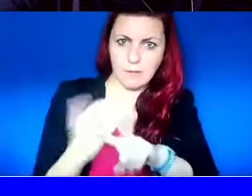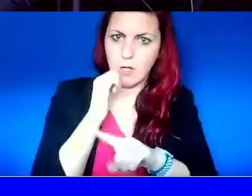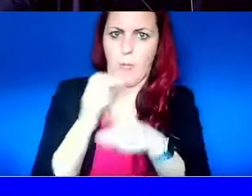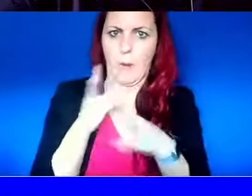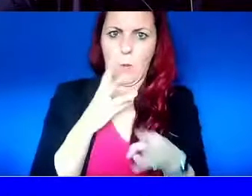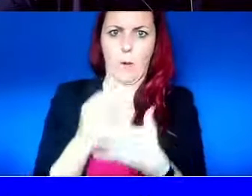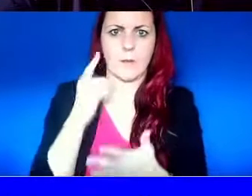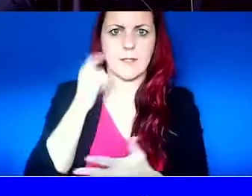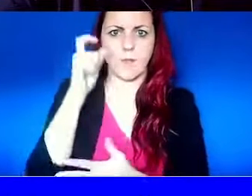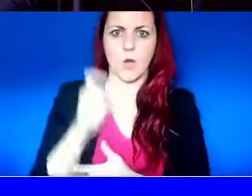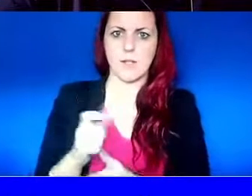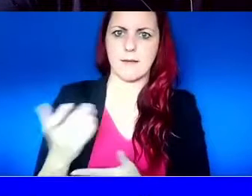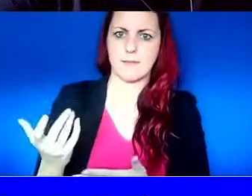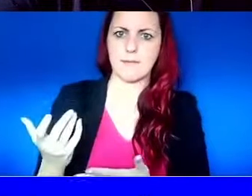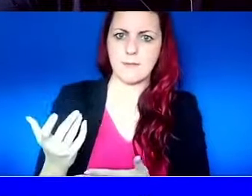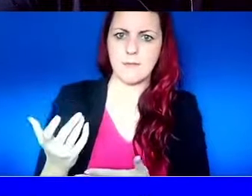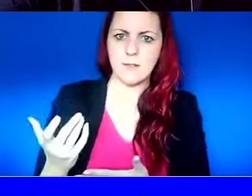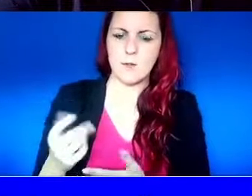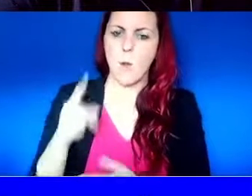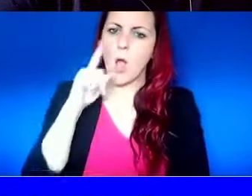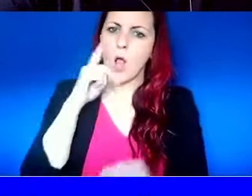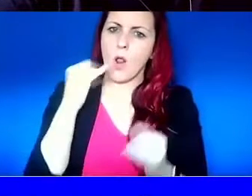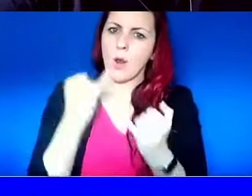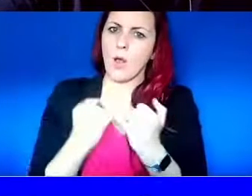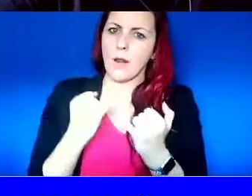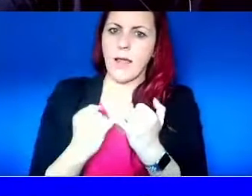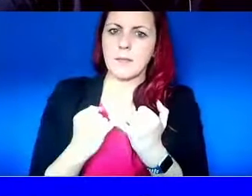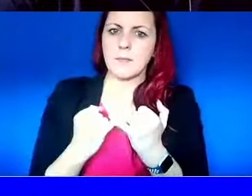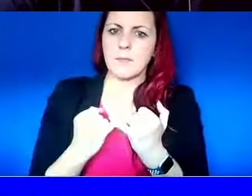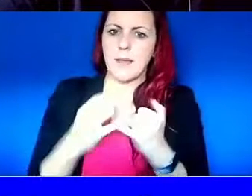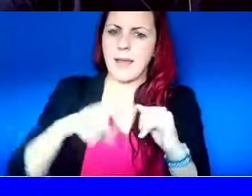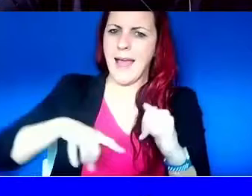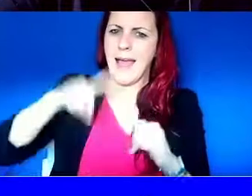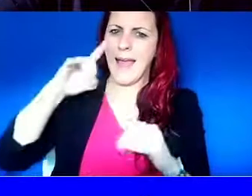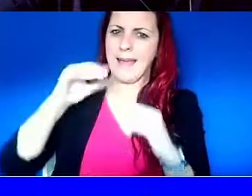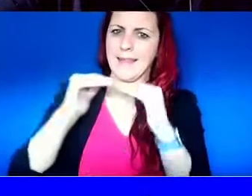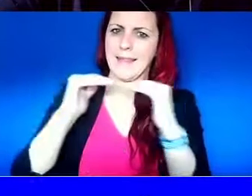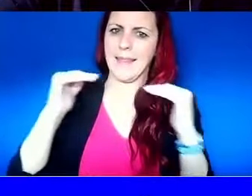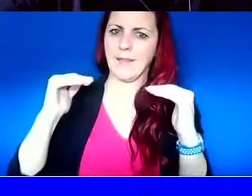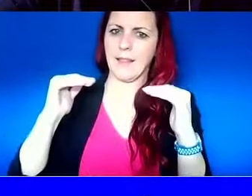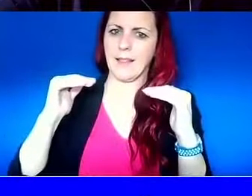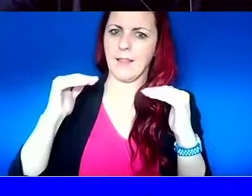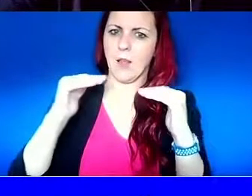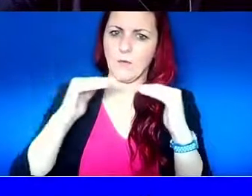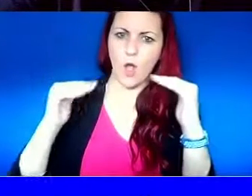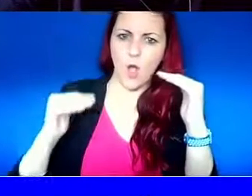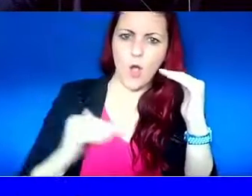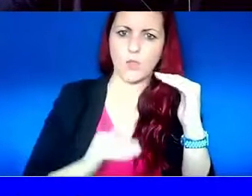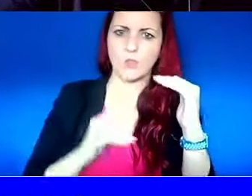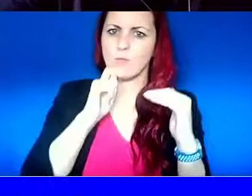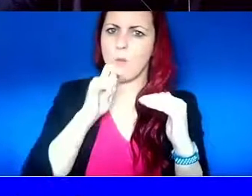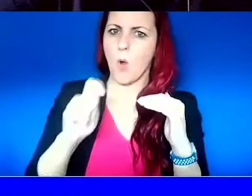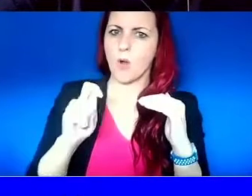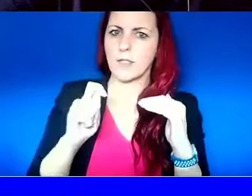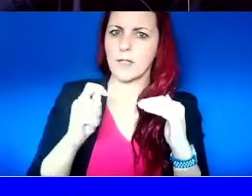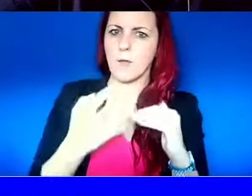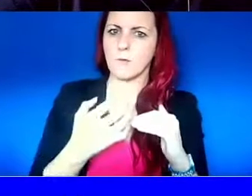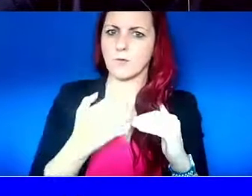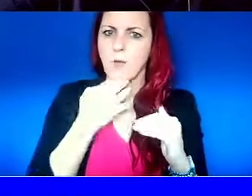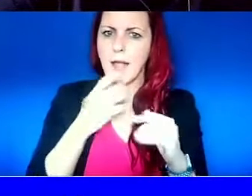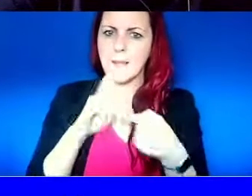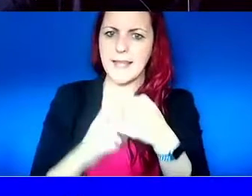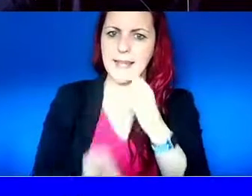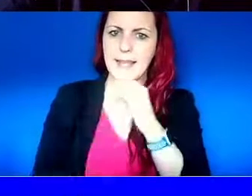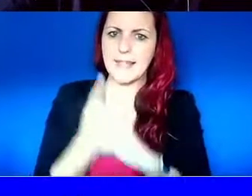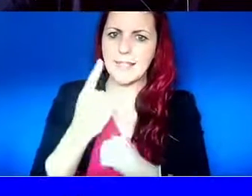Feedback suggests that there seems to be a comparatively high level of underreporting of crimes and incidents from the